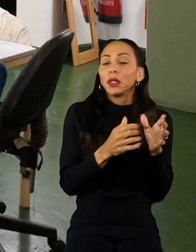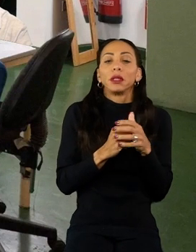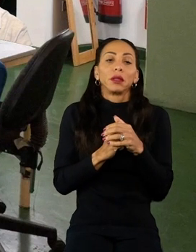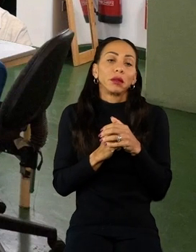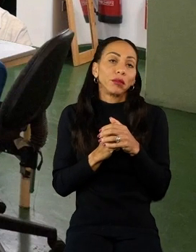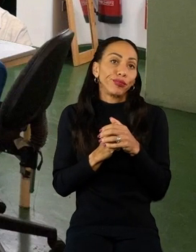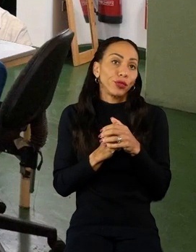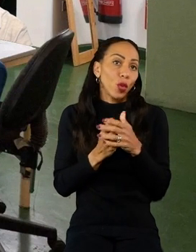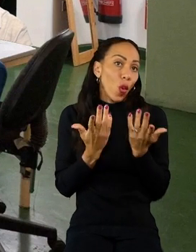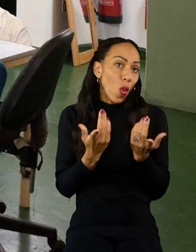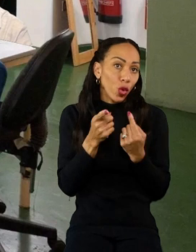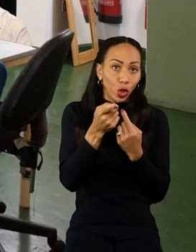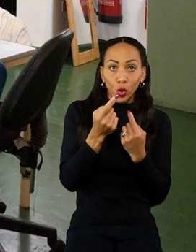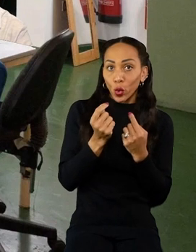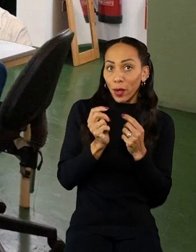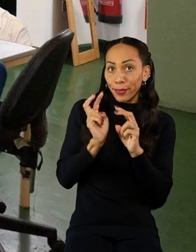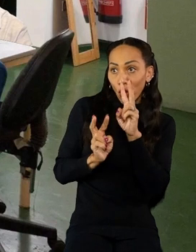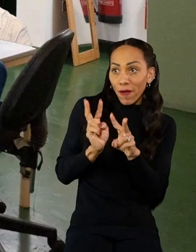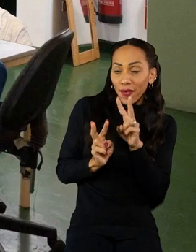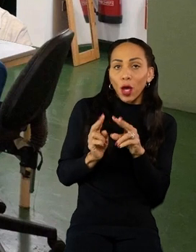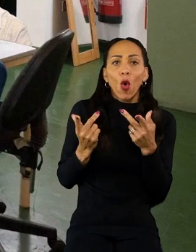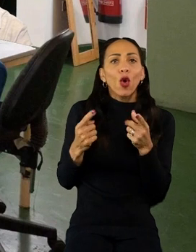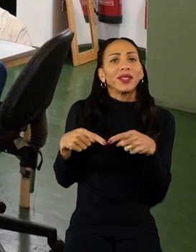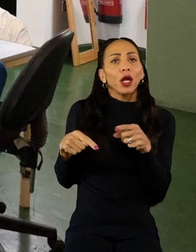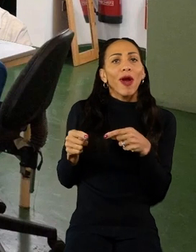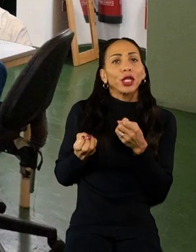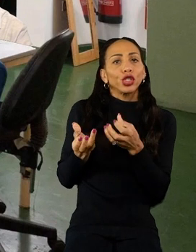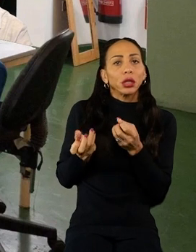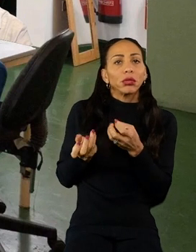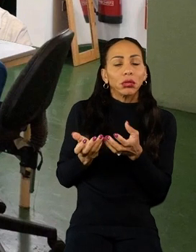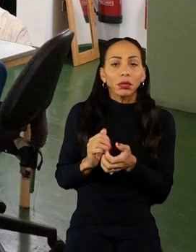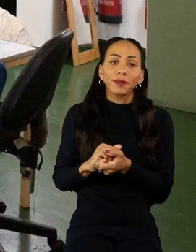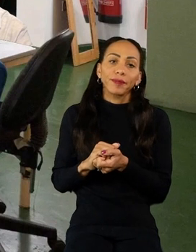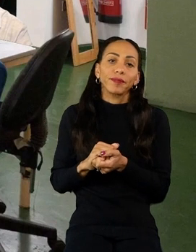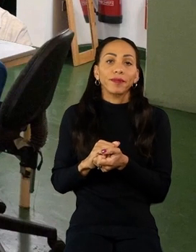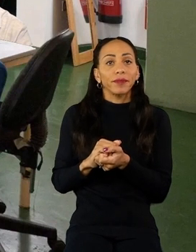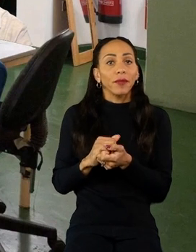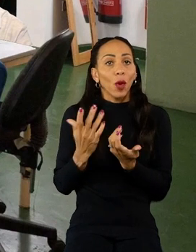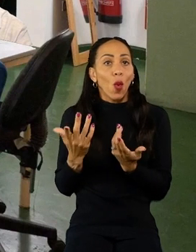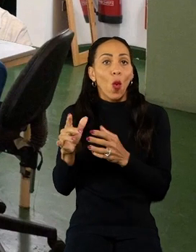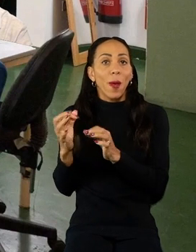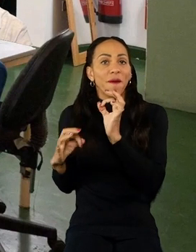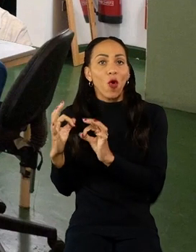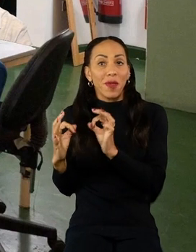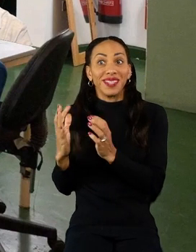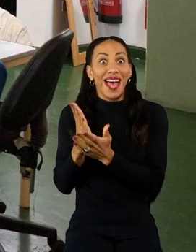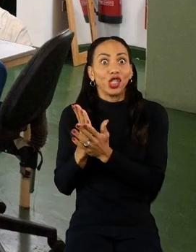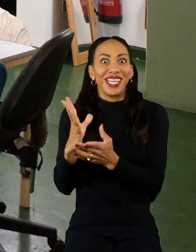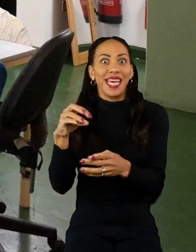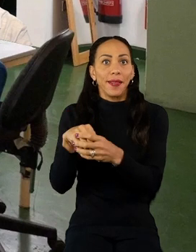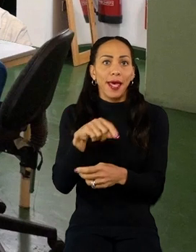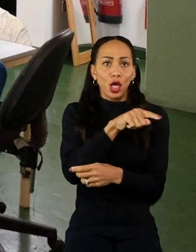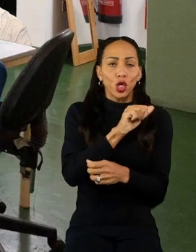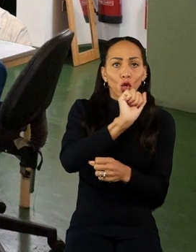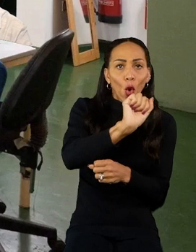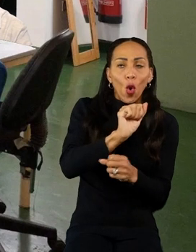could be small groups. It could be just three or four people might be engaging in it. And there might be you might be in a position where you're just observing or giving direction.